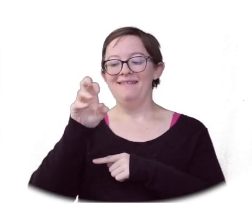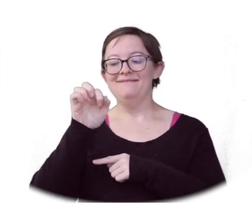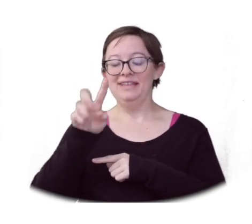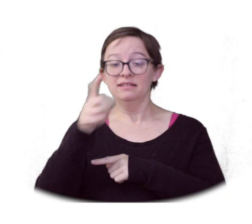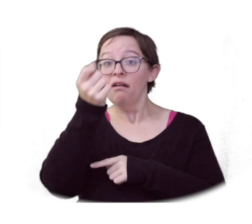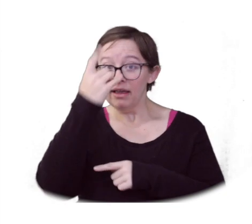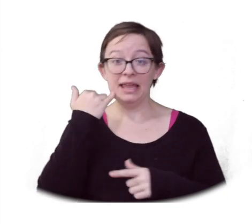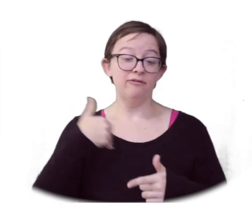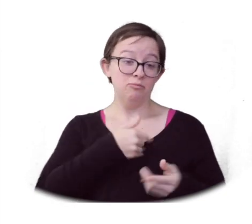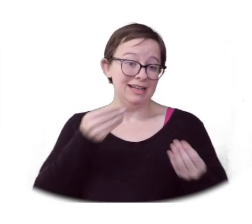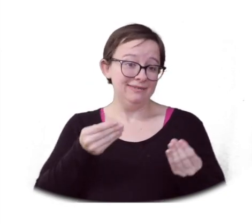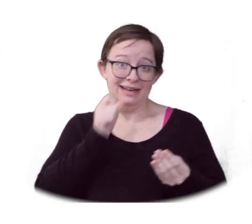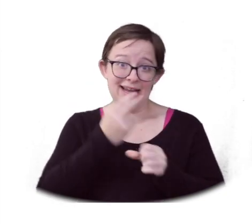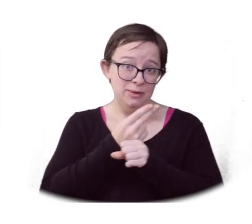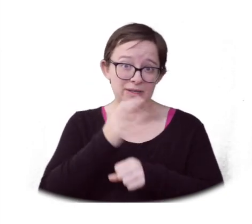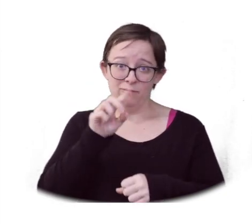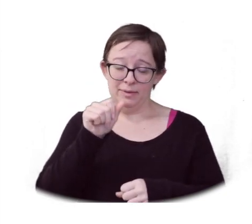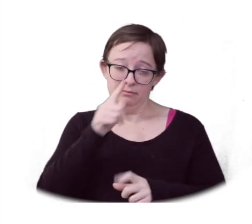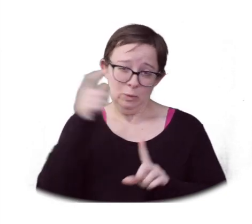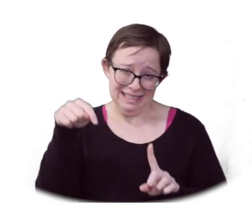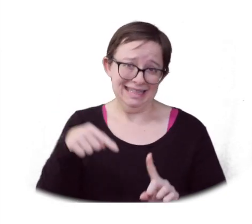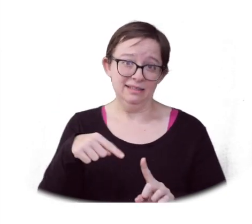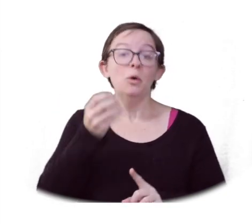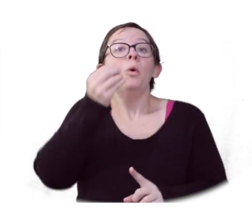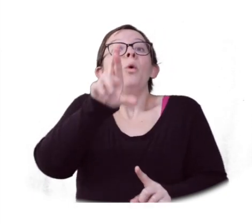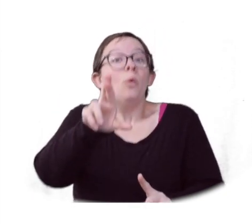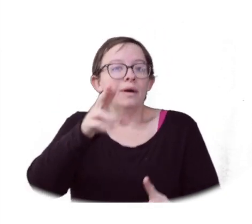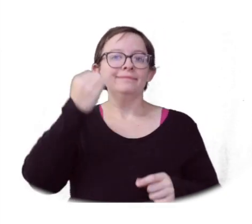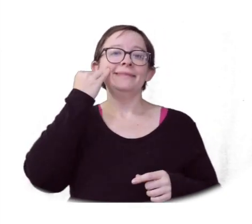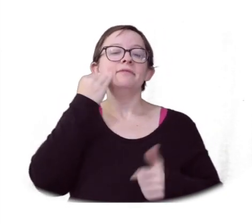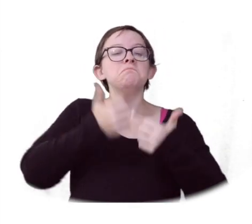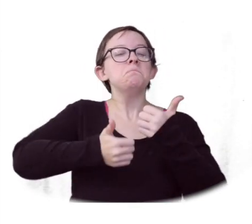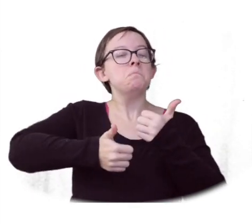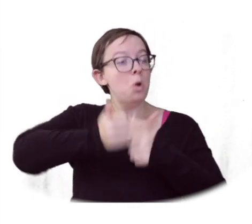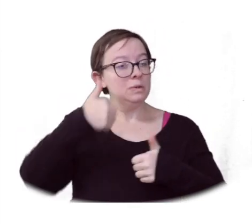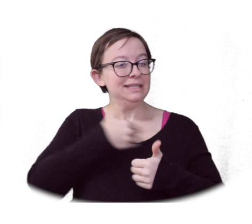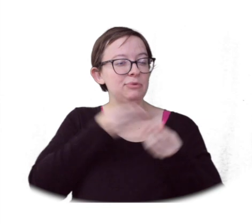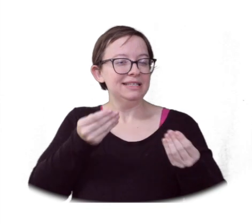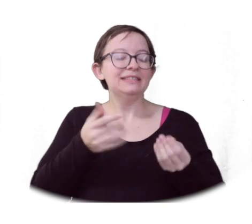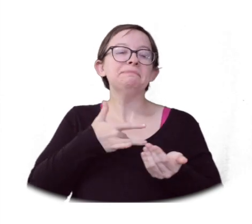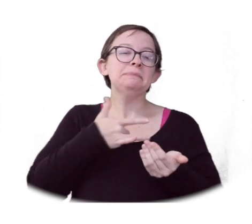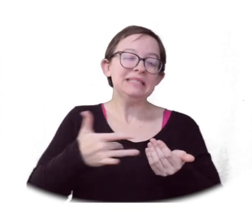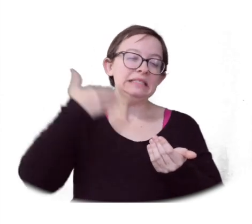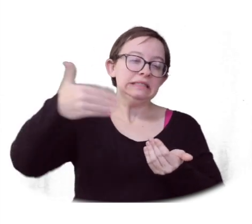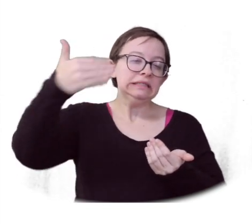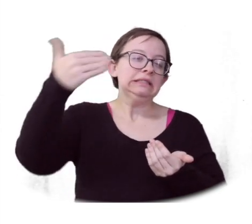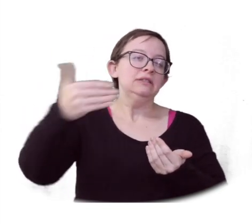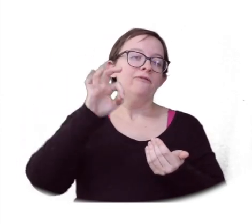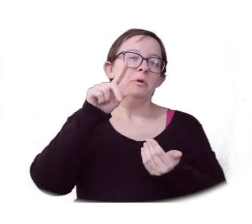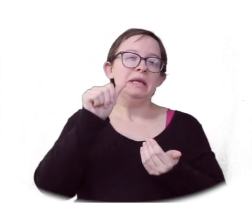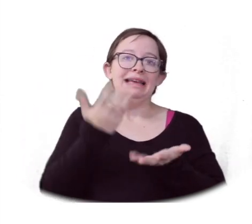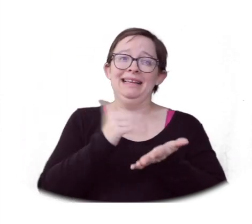to be breastfeeding and you're not going to be using formula, definitely don't need this. Or if you're going to be mostly breastfeeding and only using